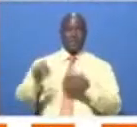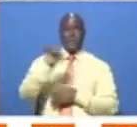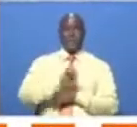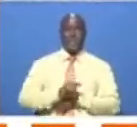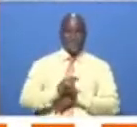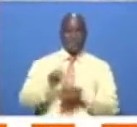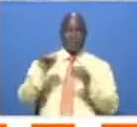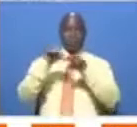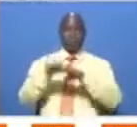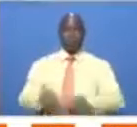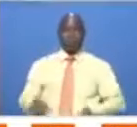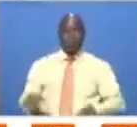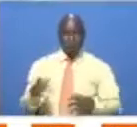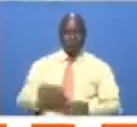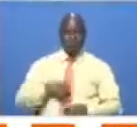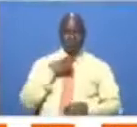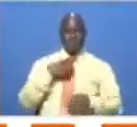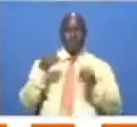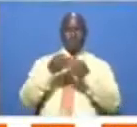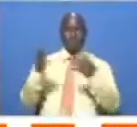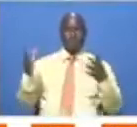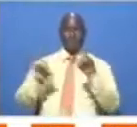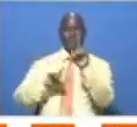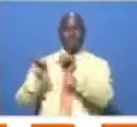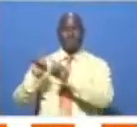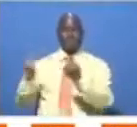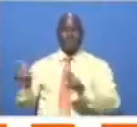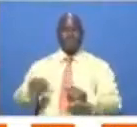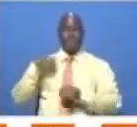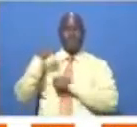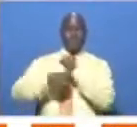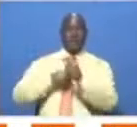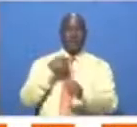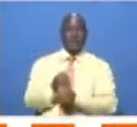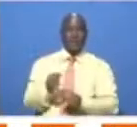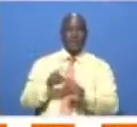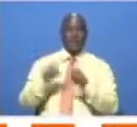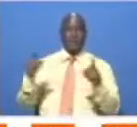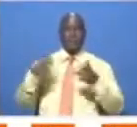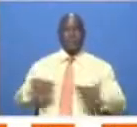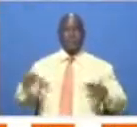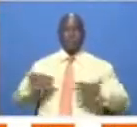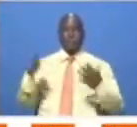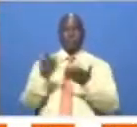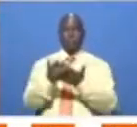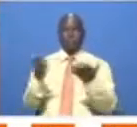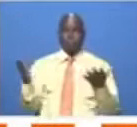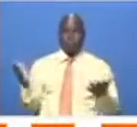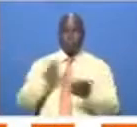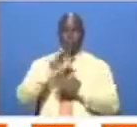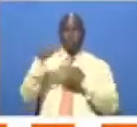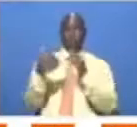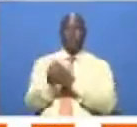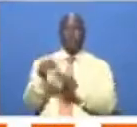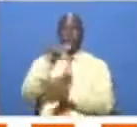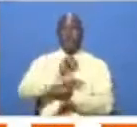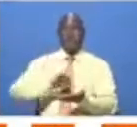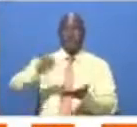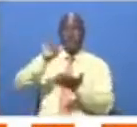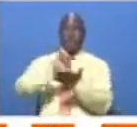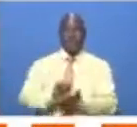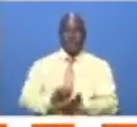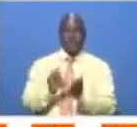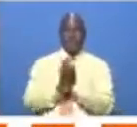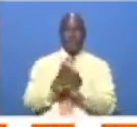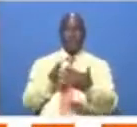pristine beaches are visited by thousands of tourists annually. However, residents here, across the mainland and on the islands,